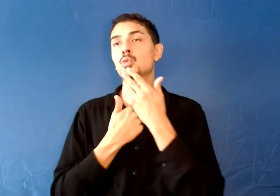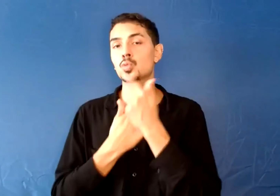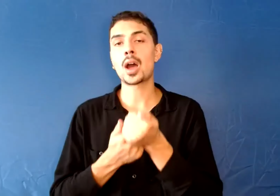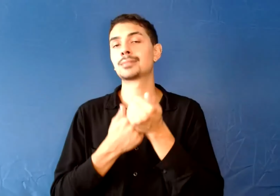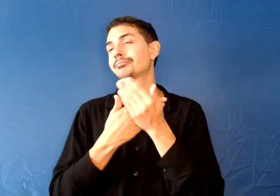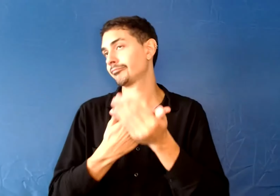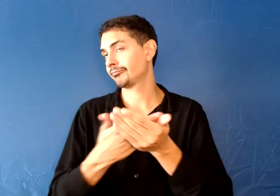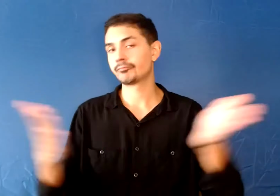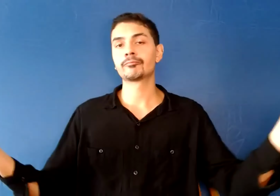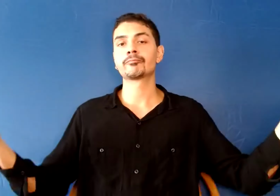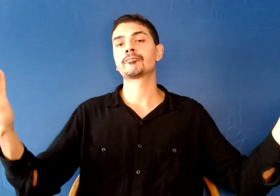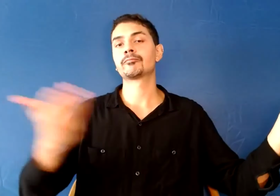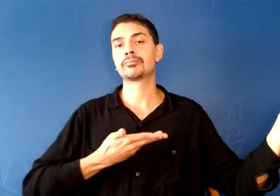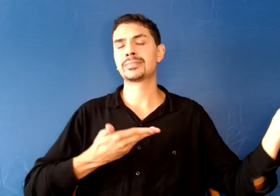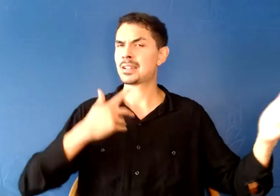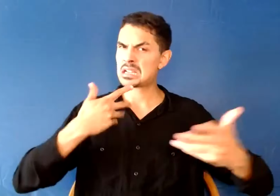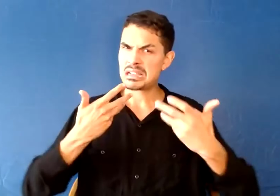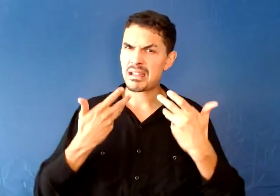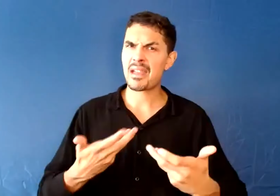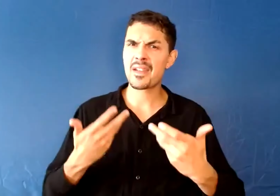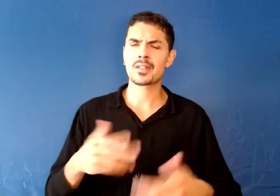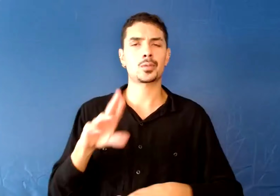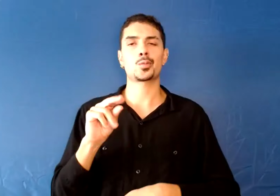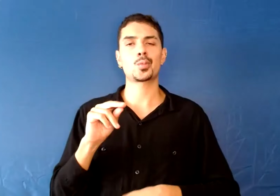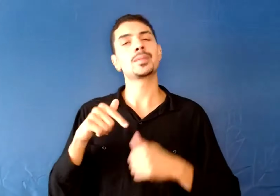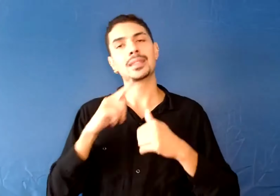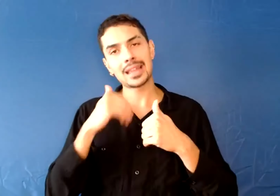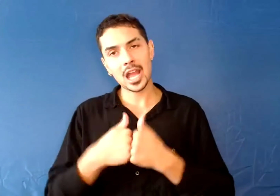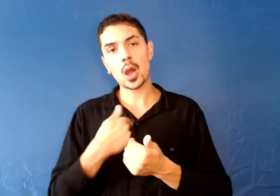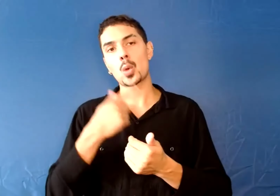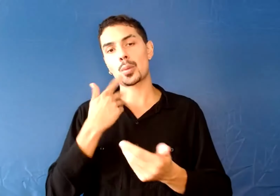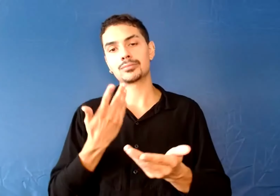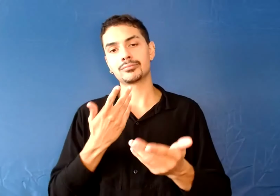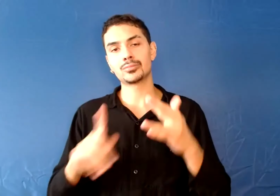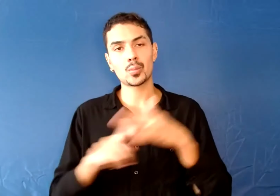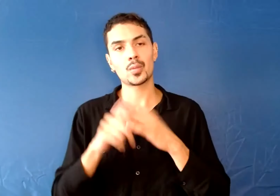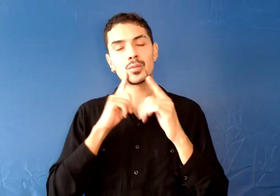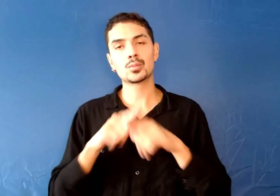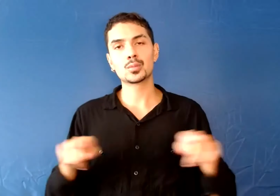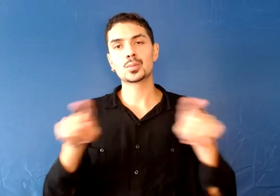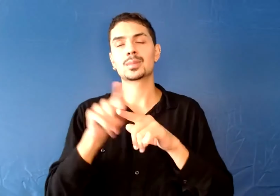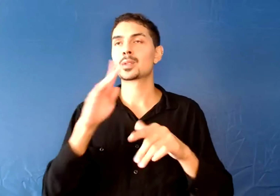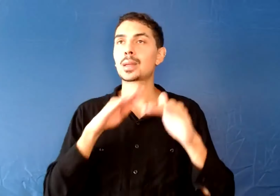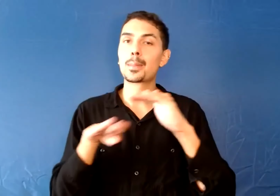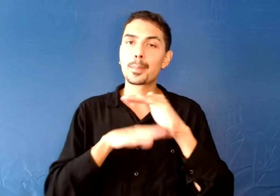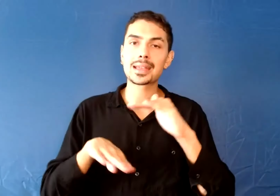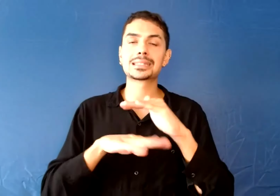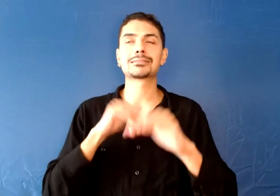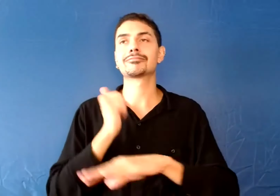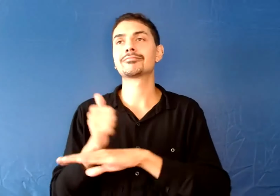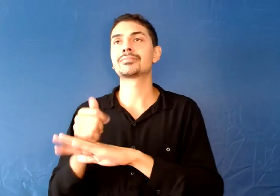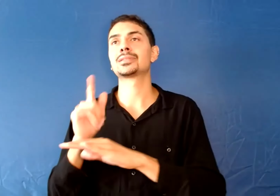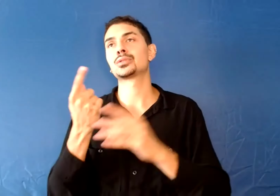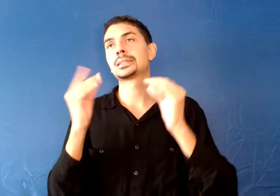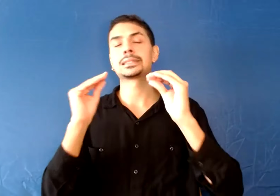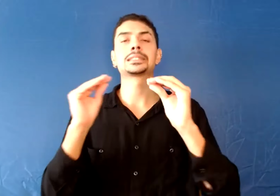Doesn't have to be heavy. It could just be like, this is how I'm going to be here for you. These are the basics, and just teach